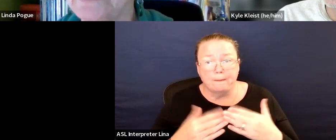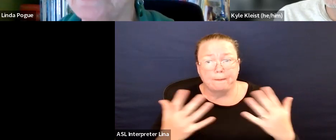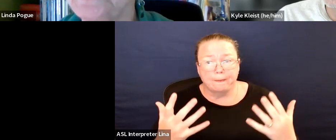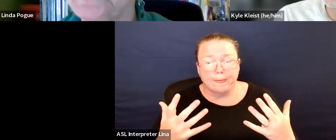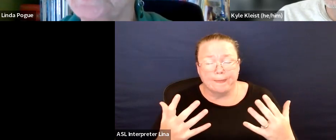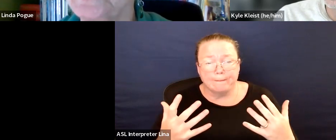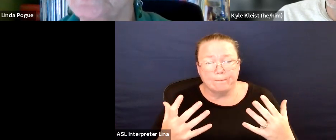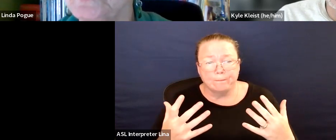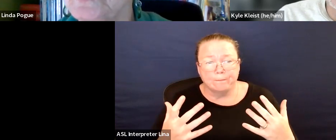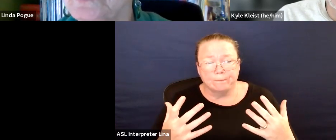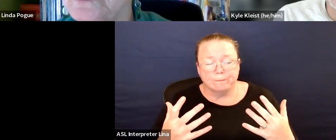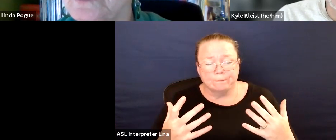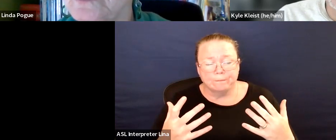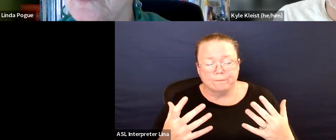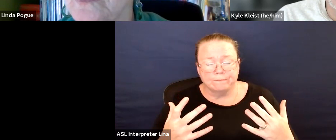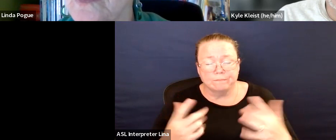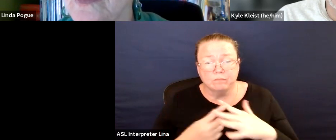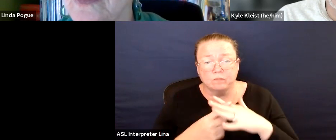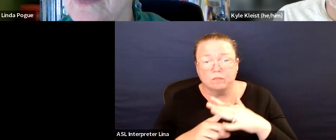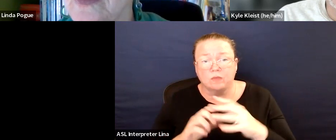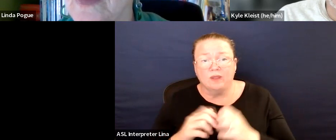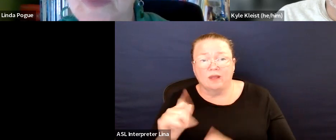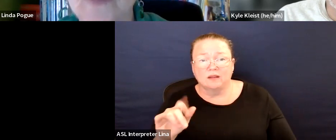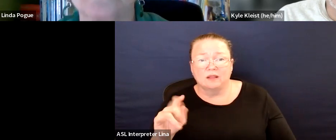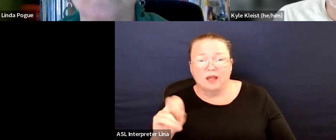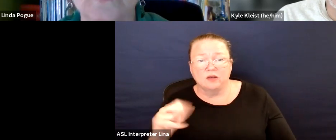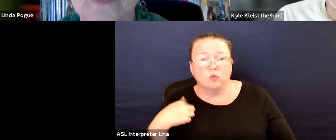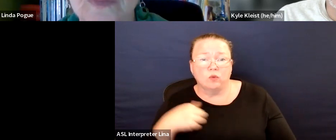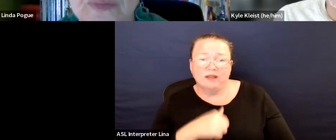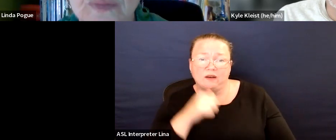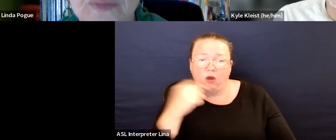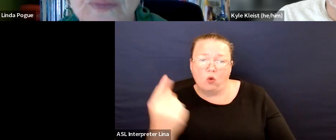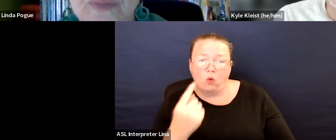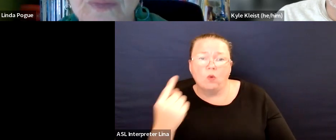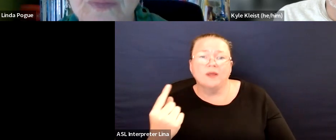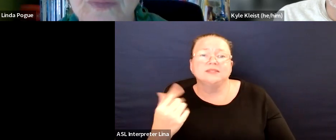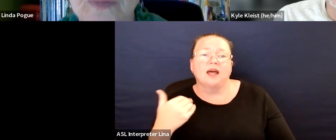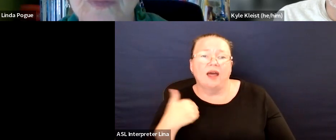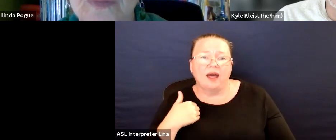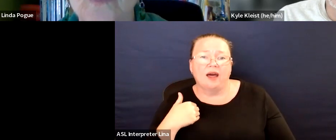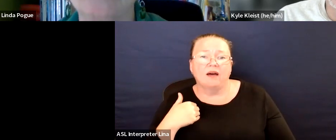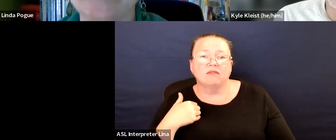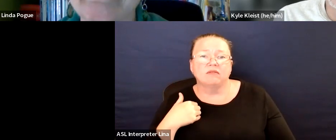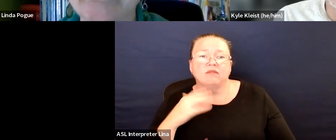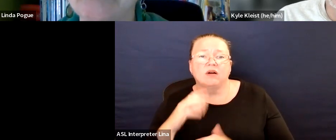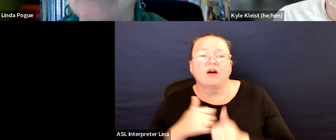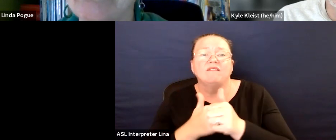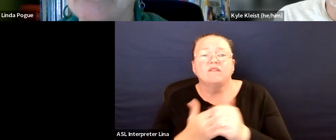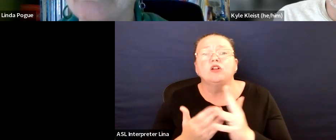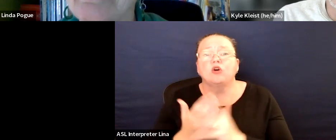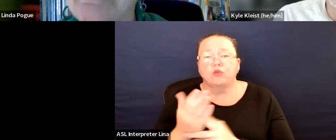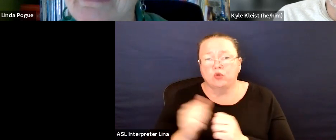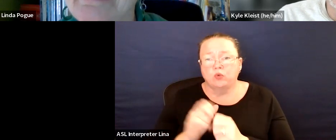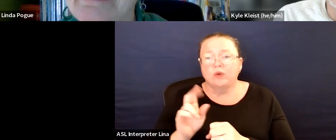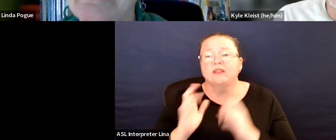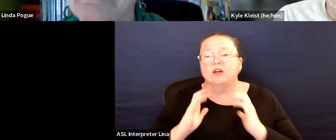I'm going to start with Caitlin. We don't always have follow through with consumers using